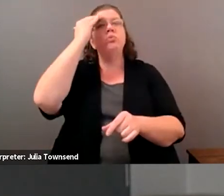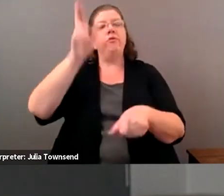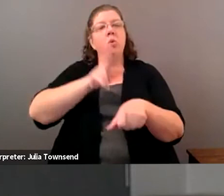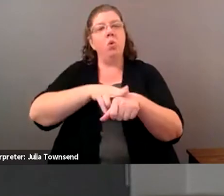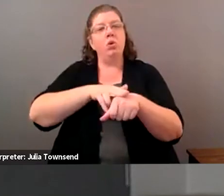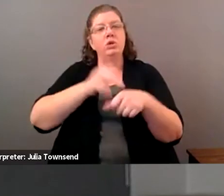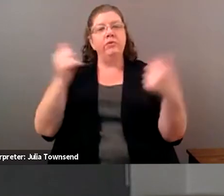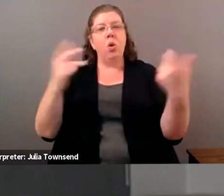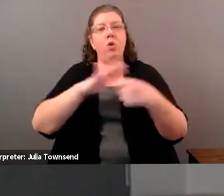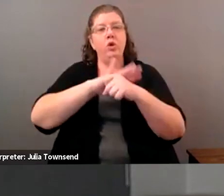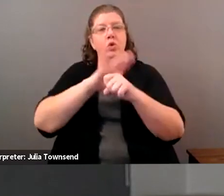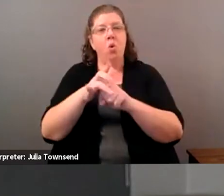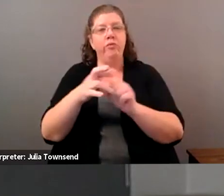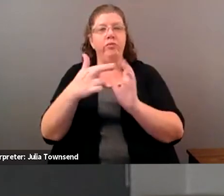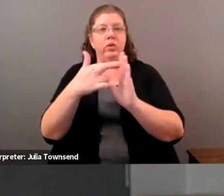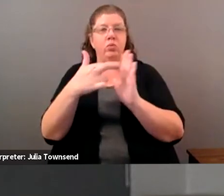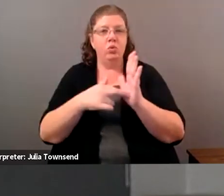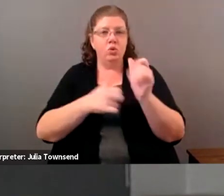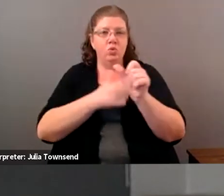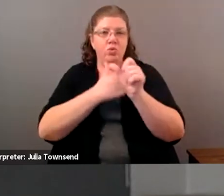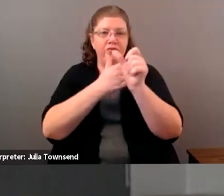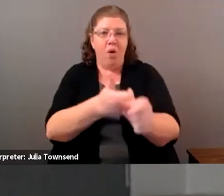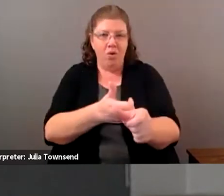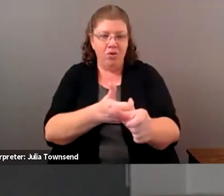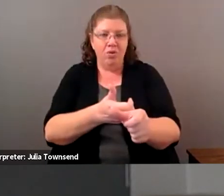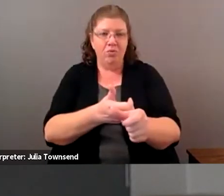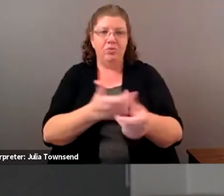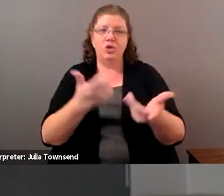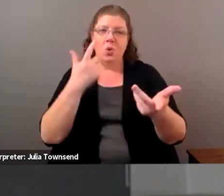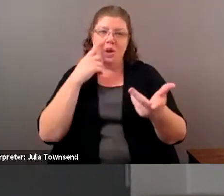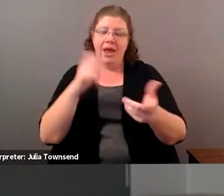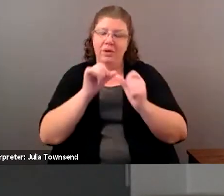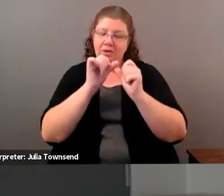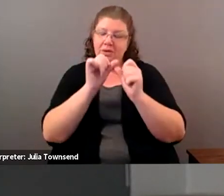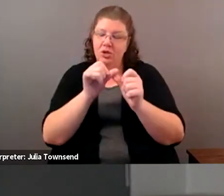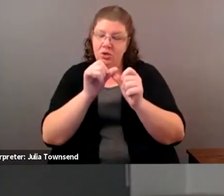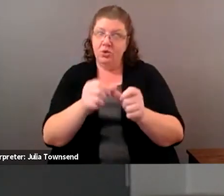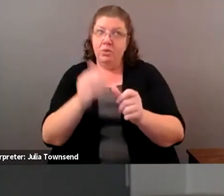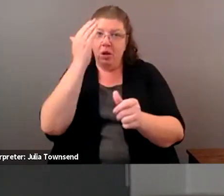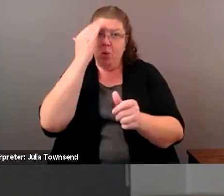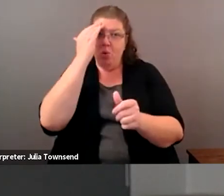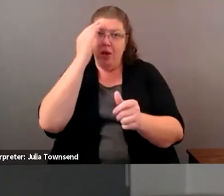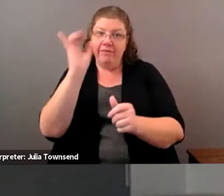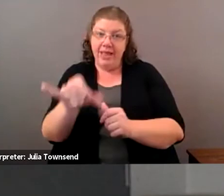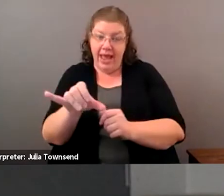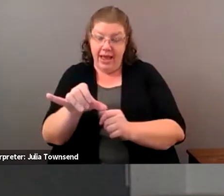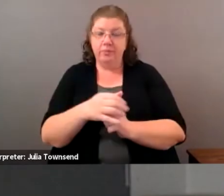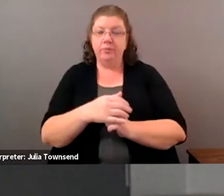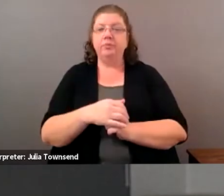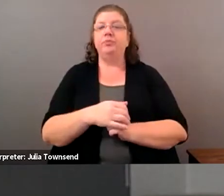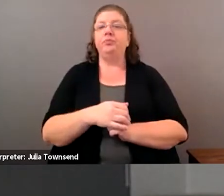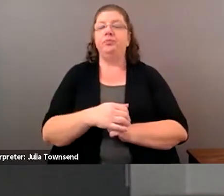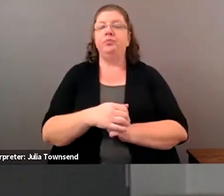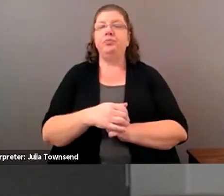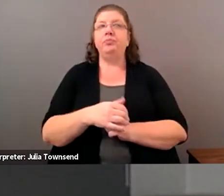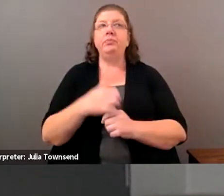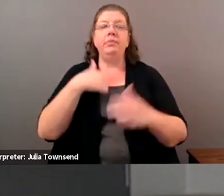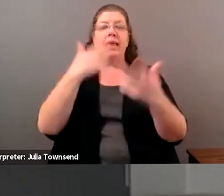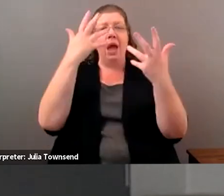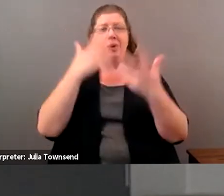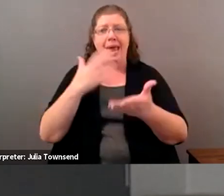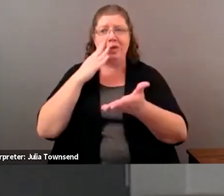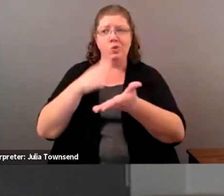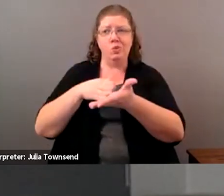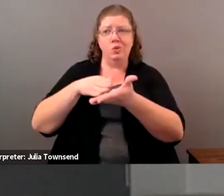COVID protocols that we have to follow. So we have to continue being mindful of that. I would just hate to turn anybody away